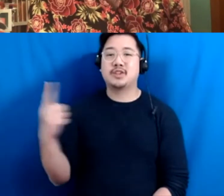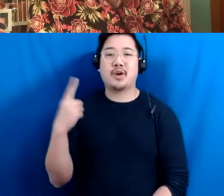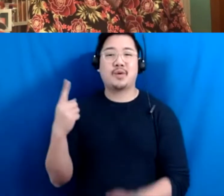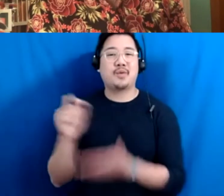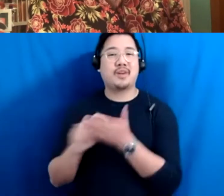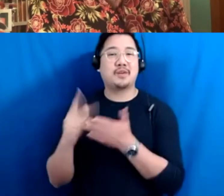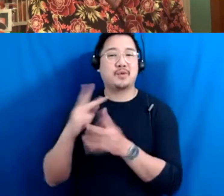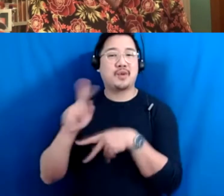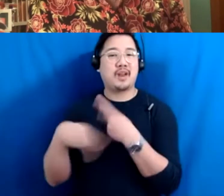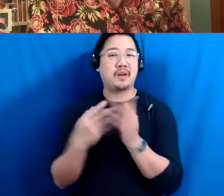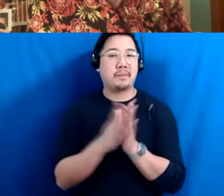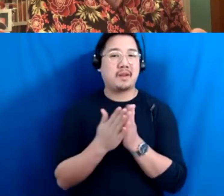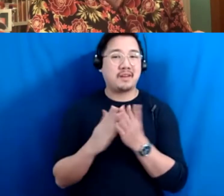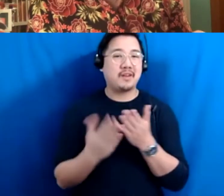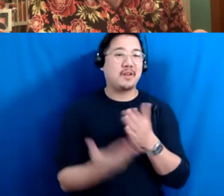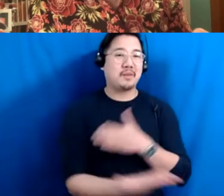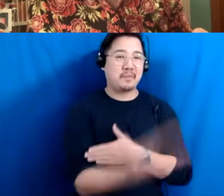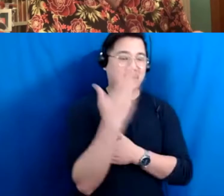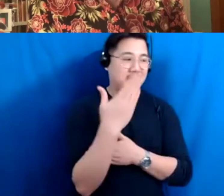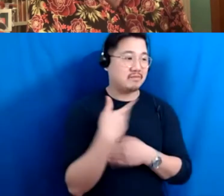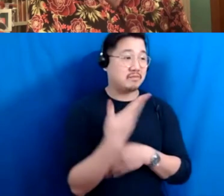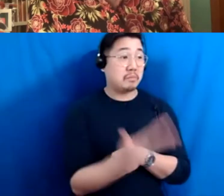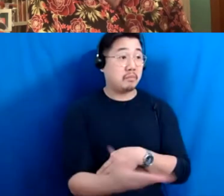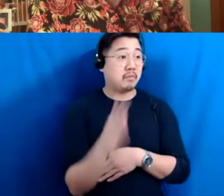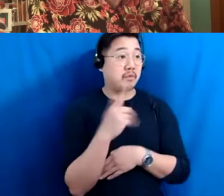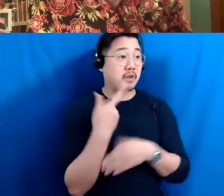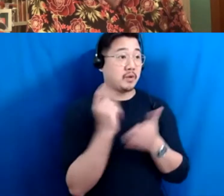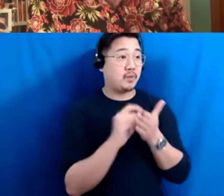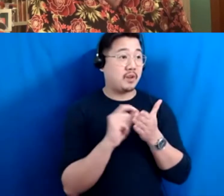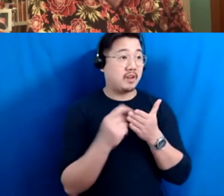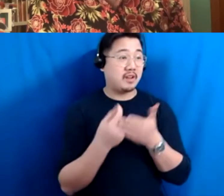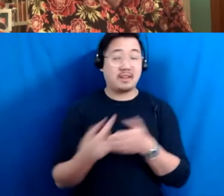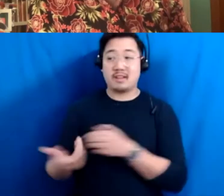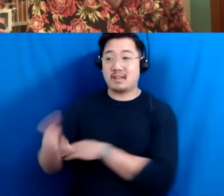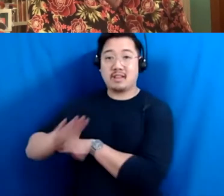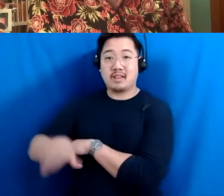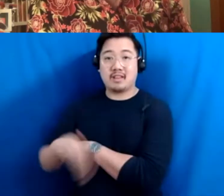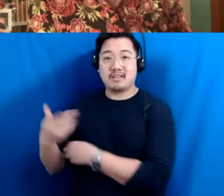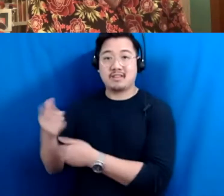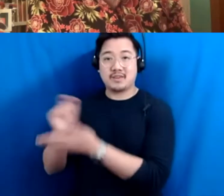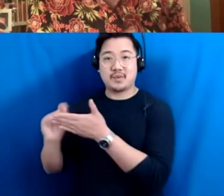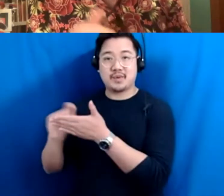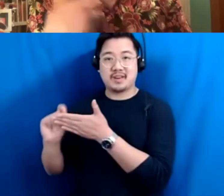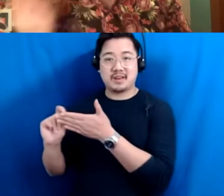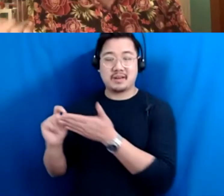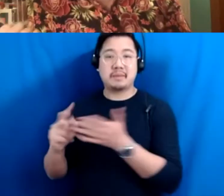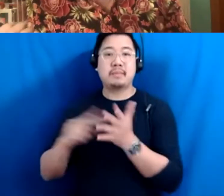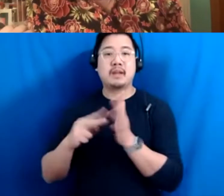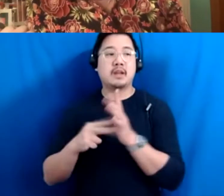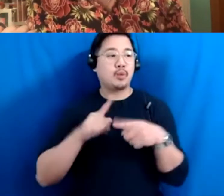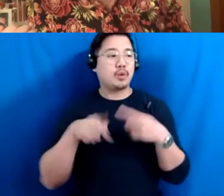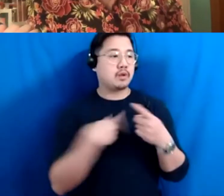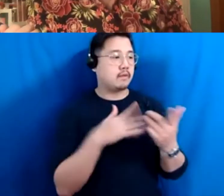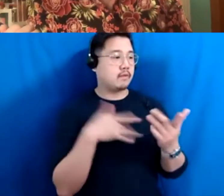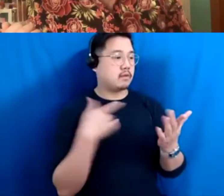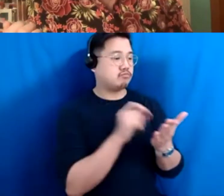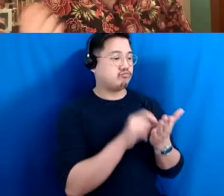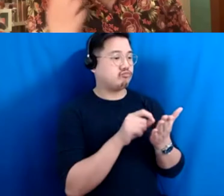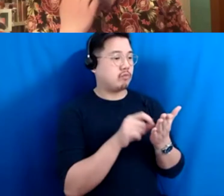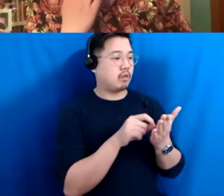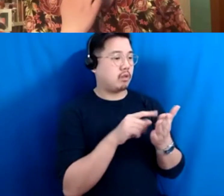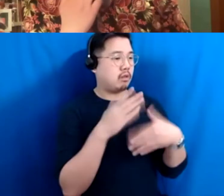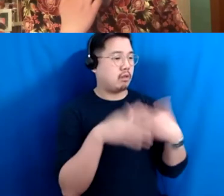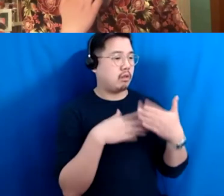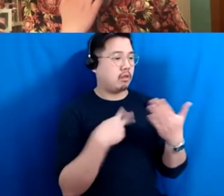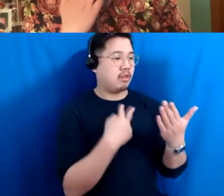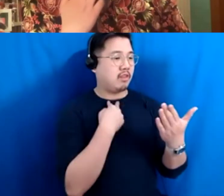both like every day. Um, that way, when she gets discouraged with one of them, she has something else.